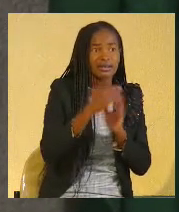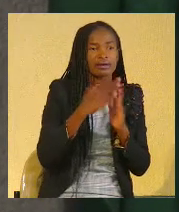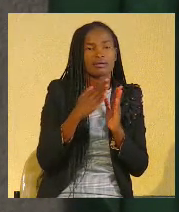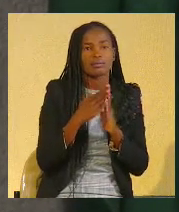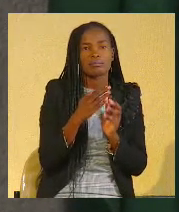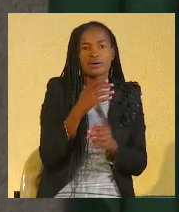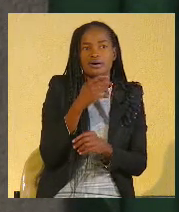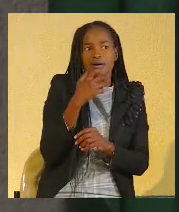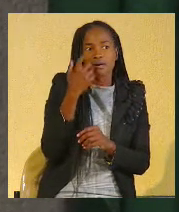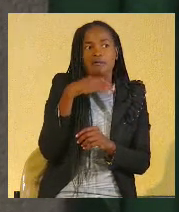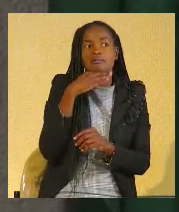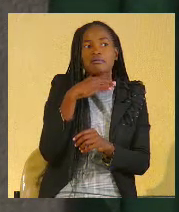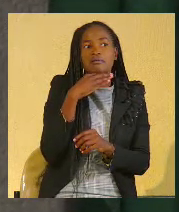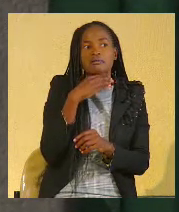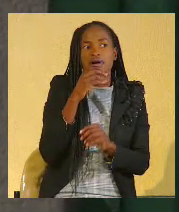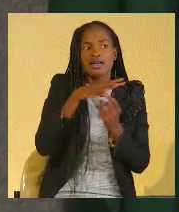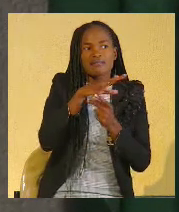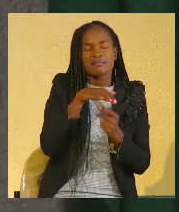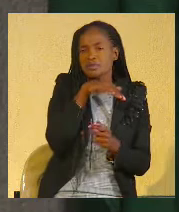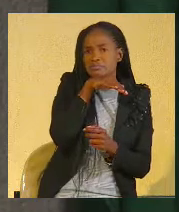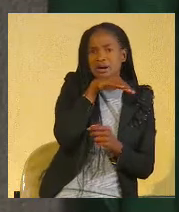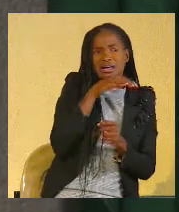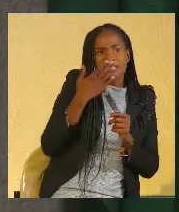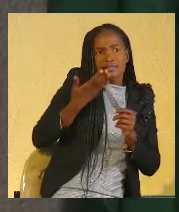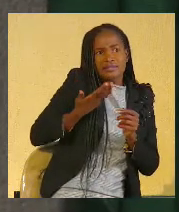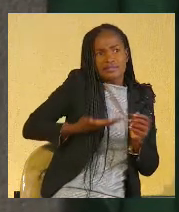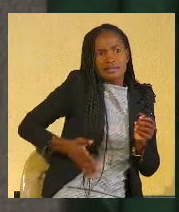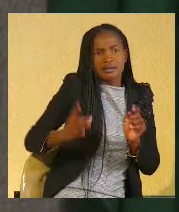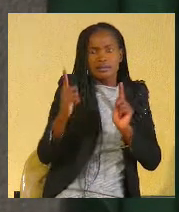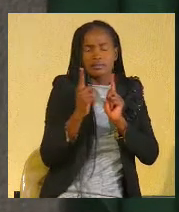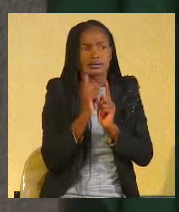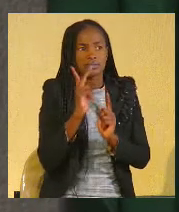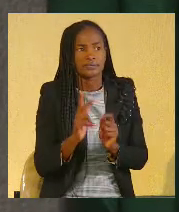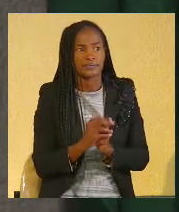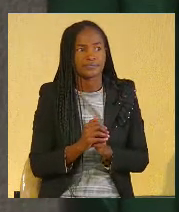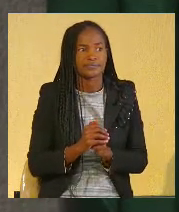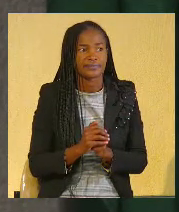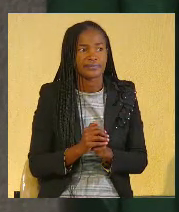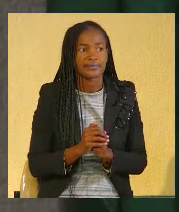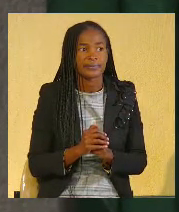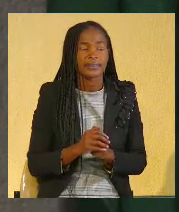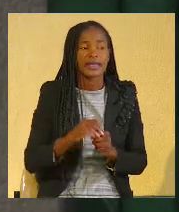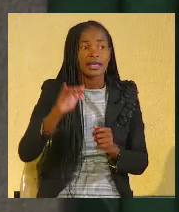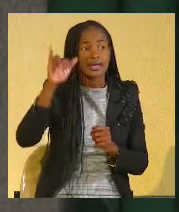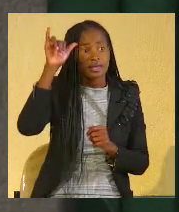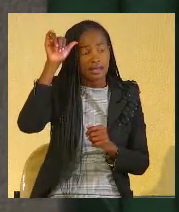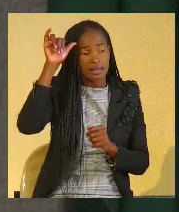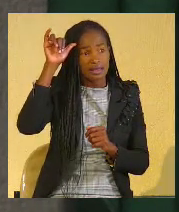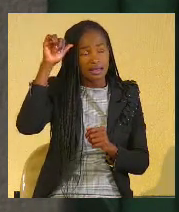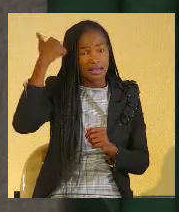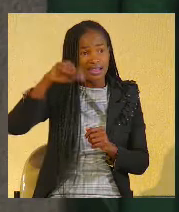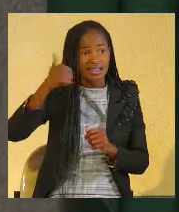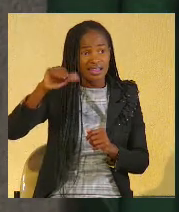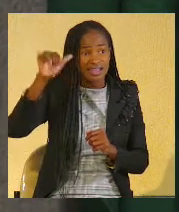I was told a story that some of the transport operator, whenever they see a nurse in